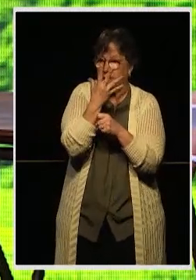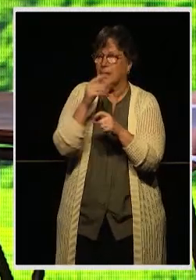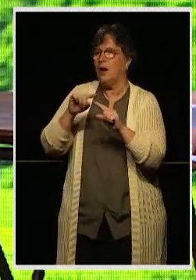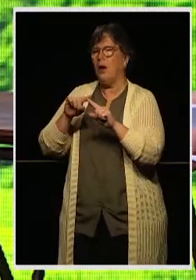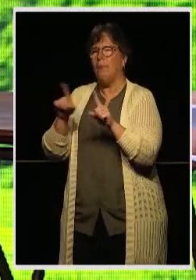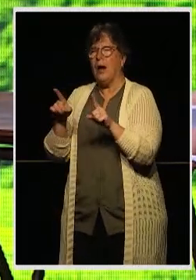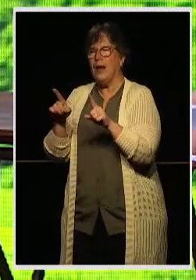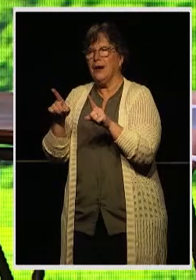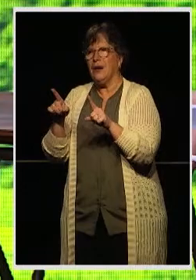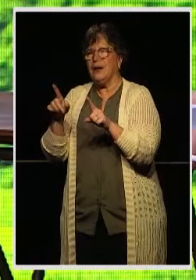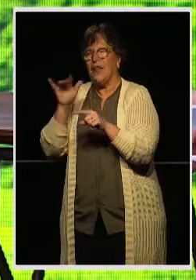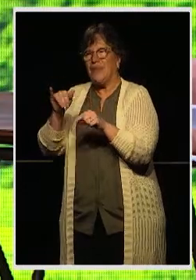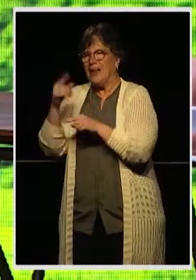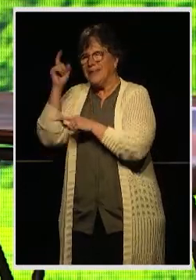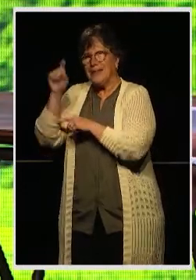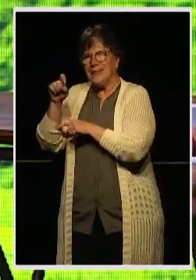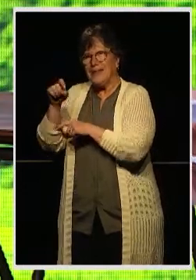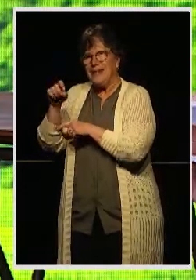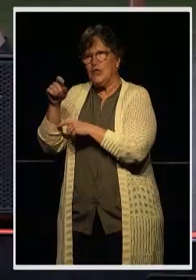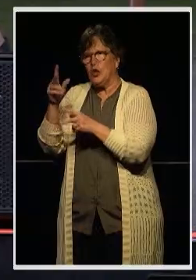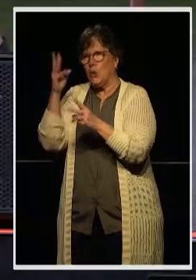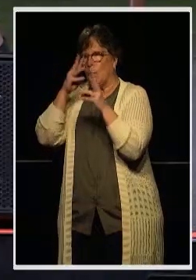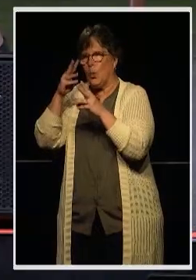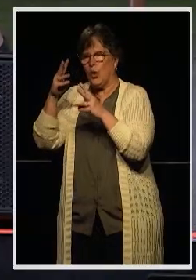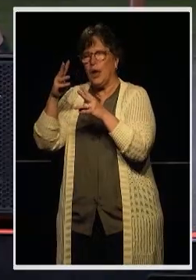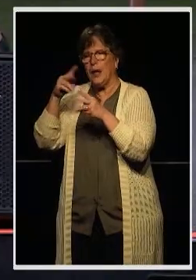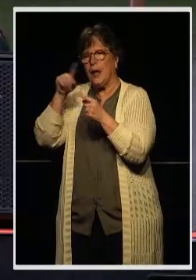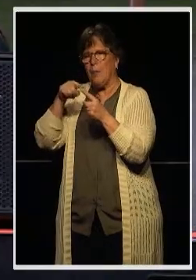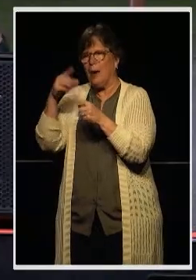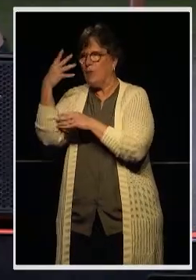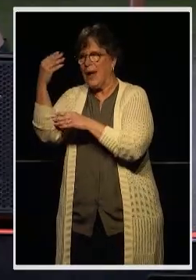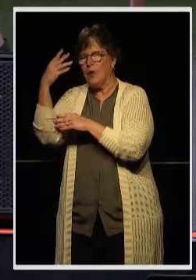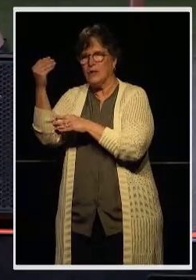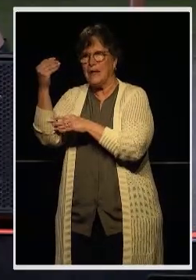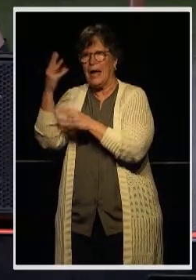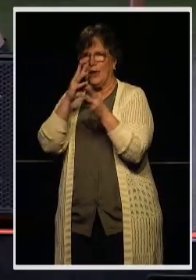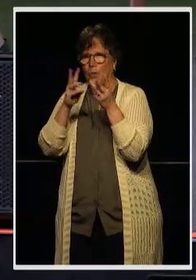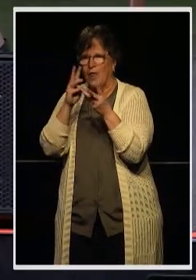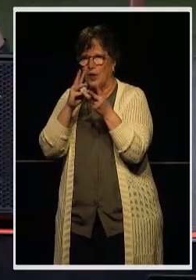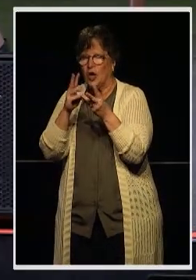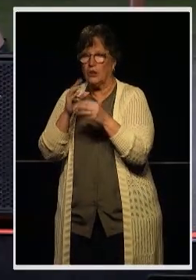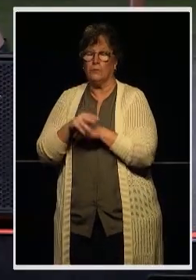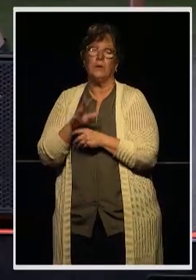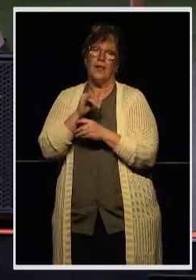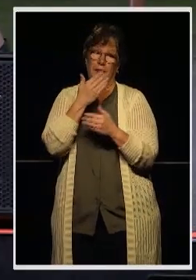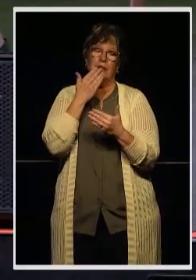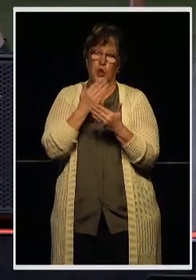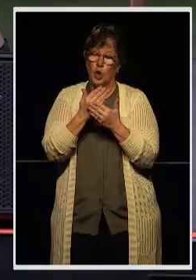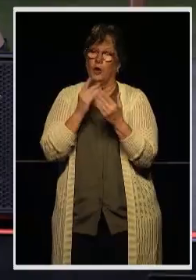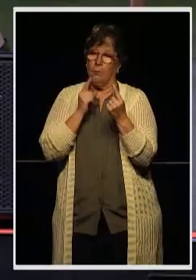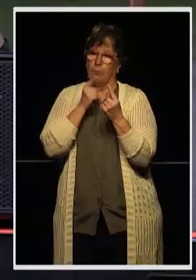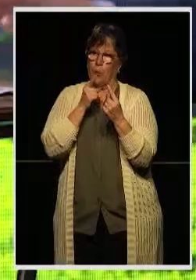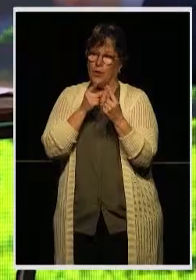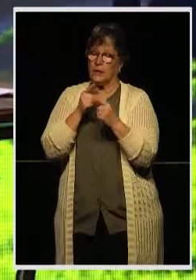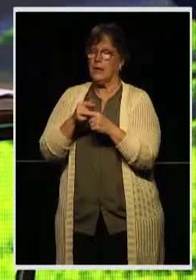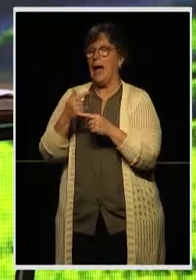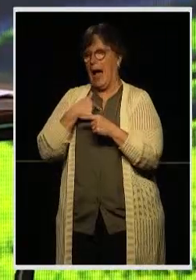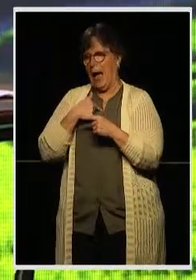the outside weather conditions. Yeah, I mean, it's a great point. I for my sins, I'm an